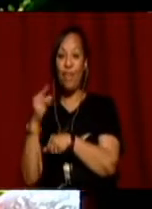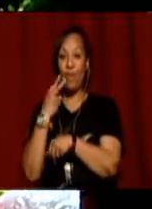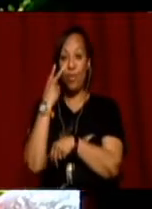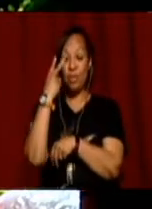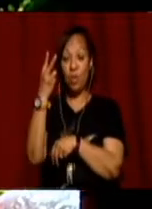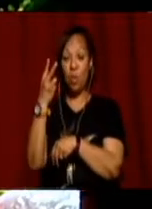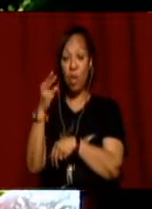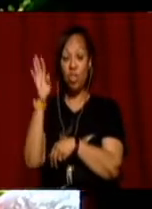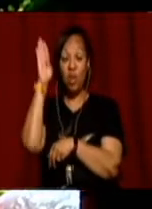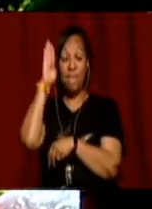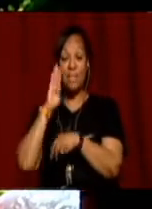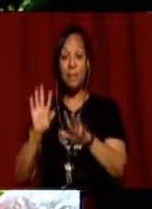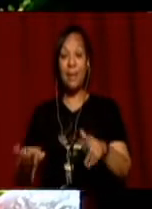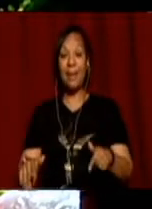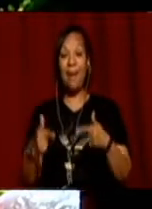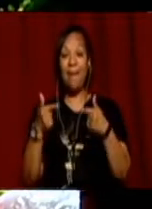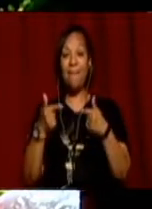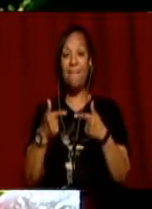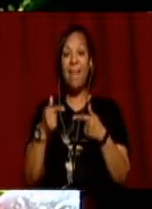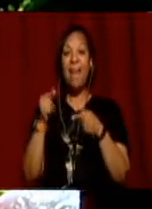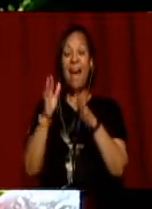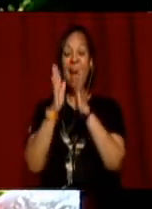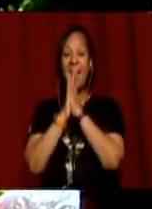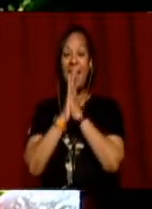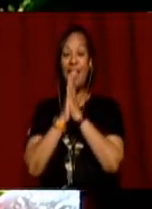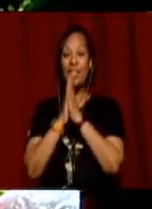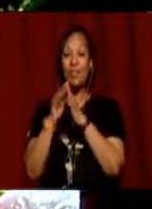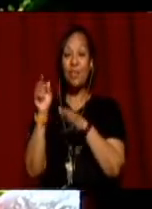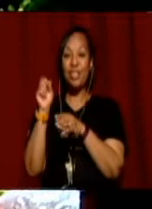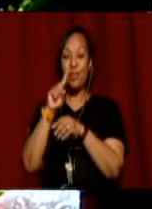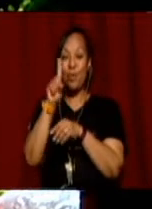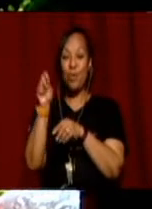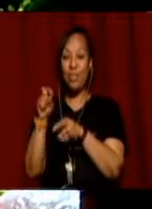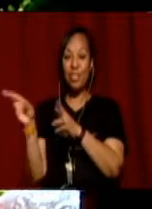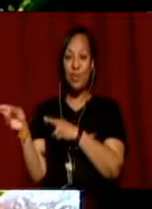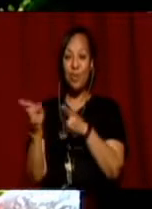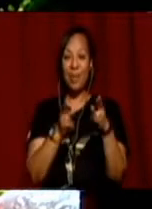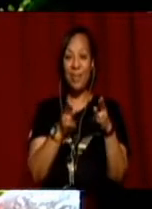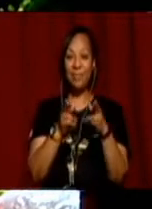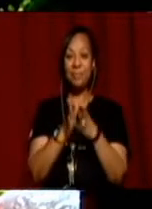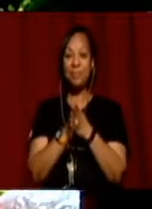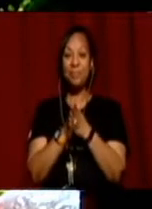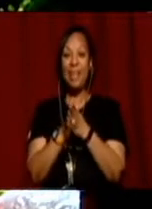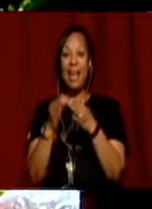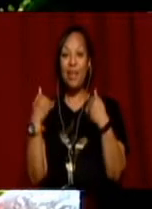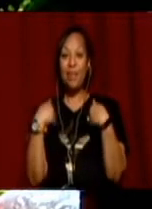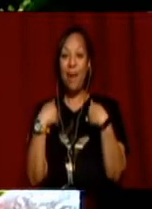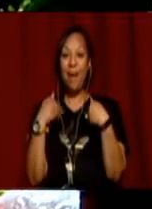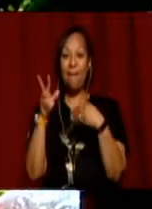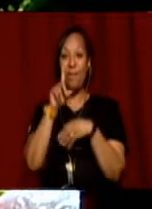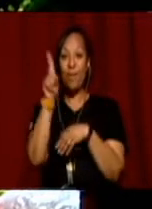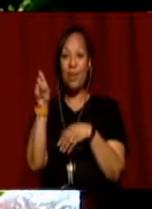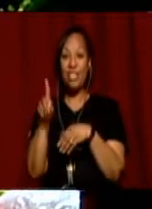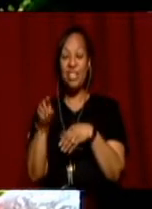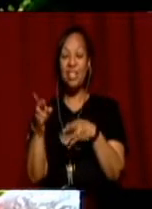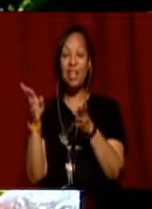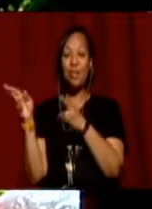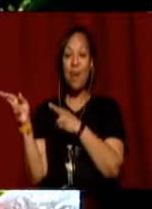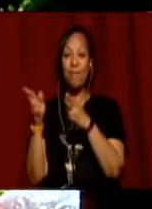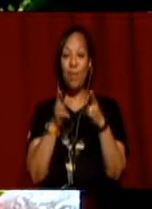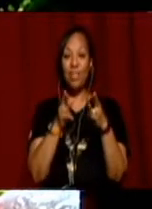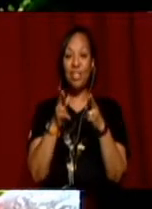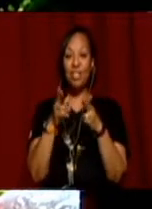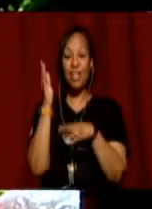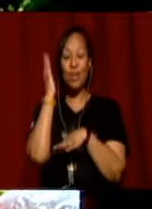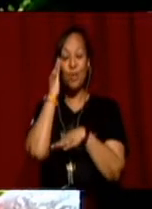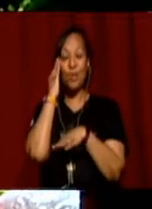on Facebook Live, I ask that you would get your questions ready. If you have questions and you want to ask a question, you